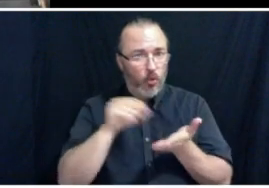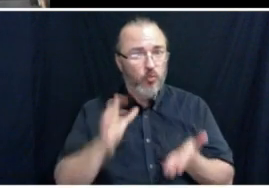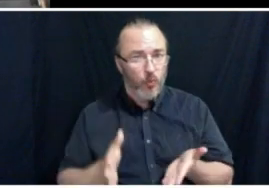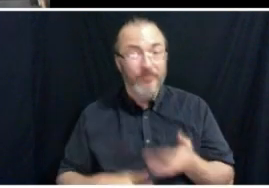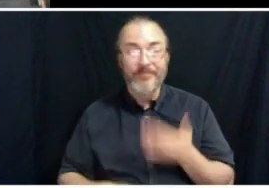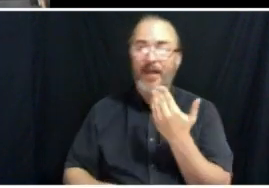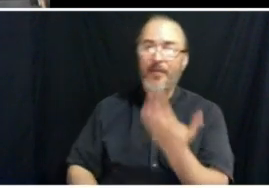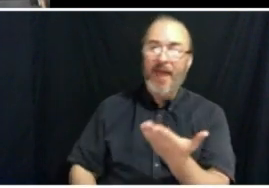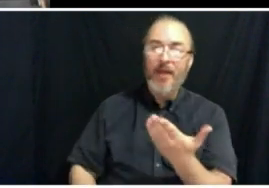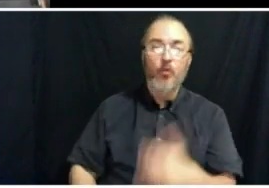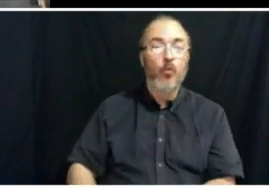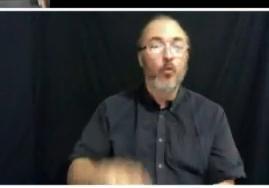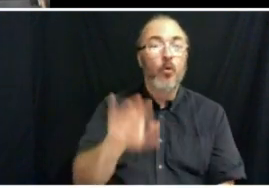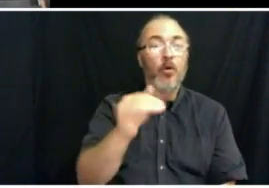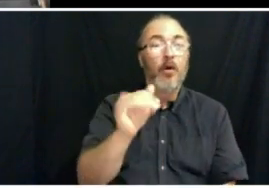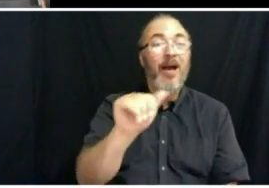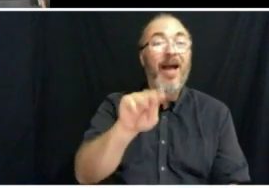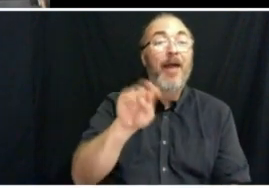Jaime.